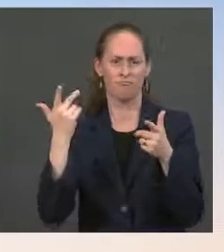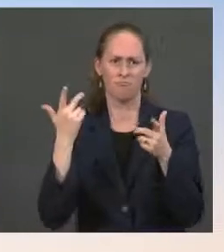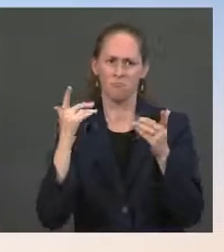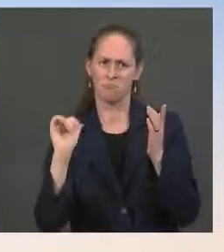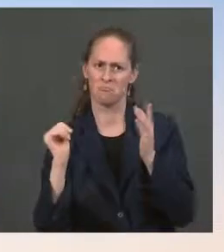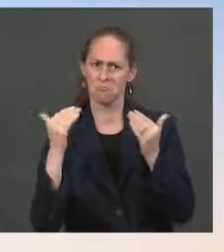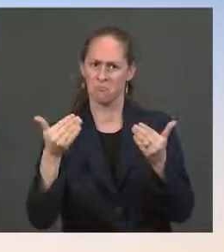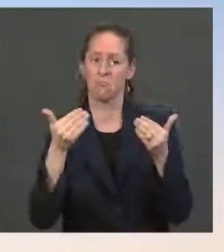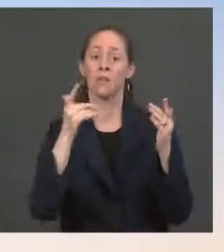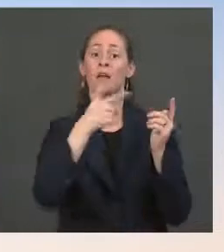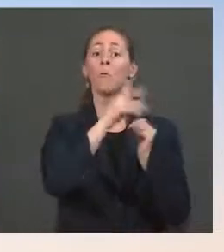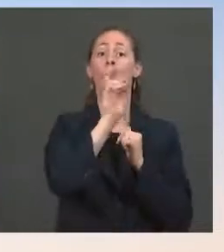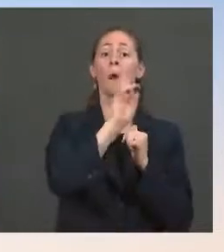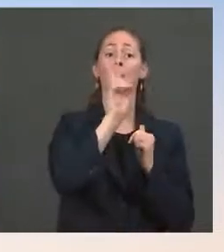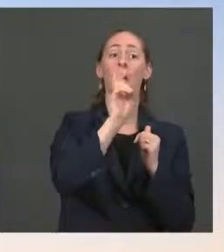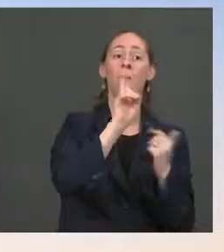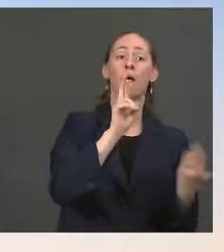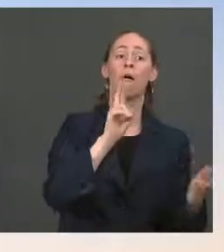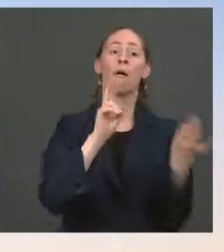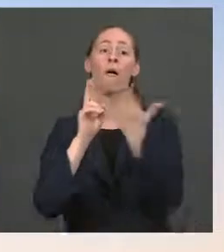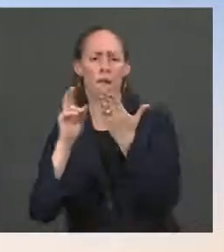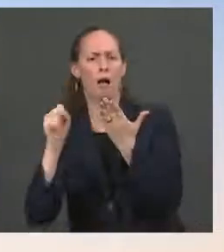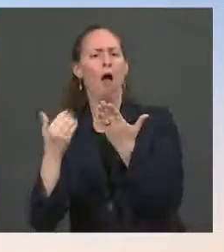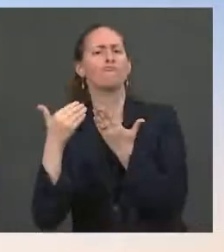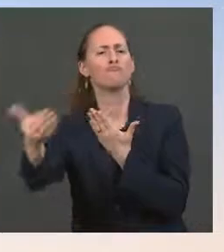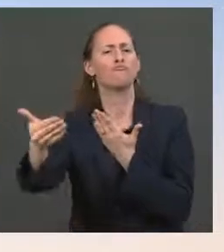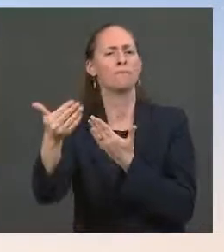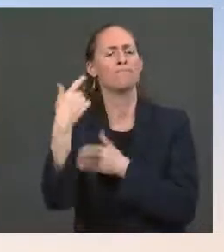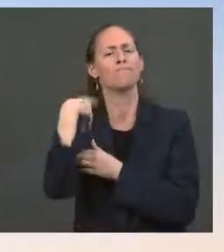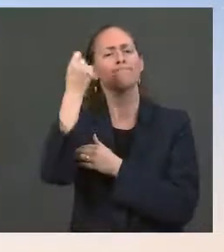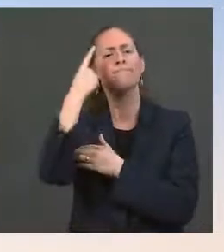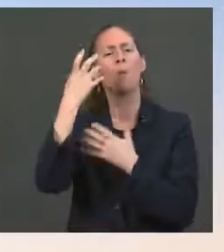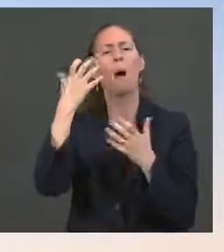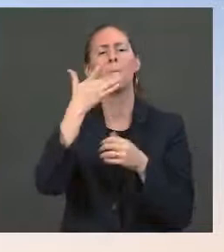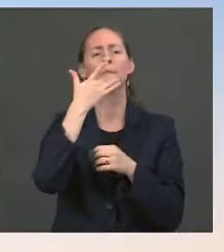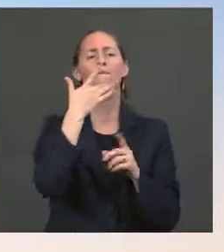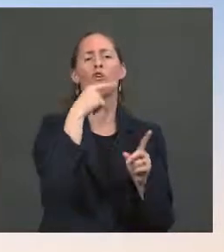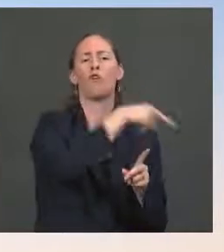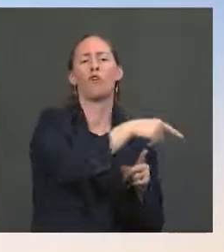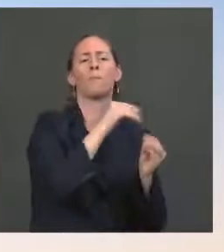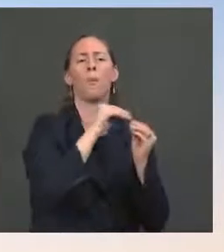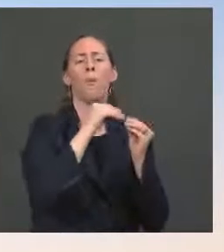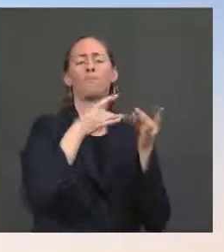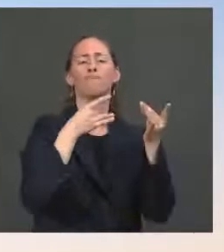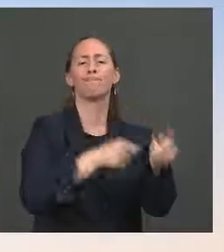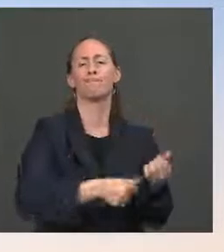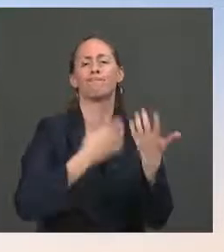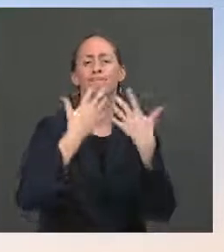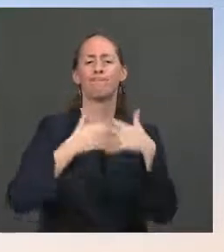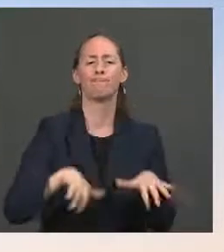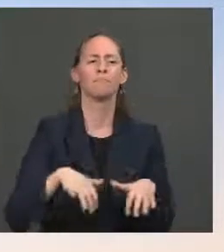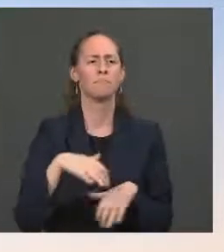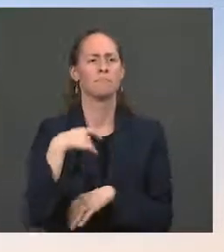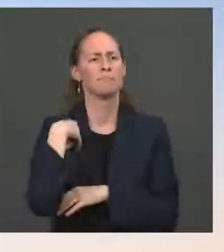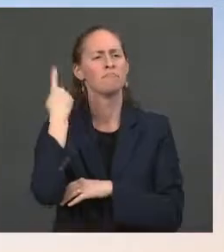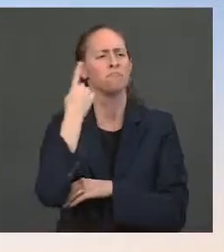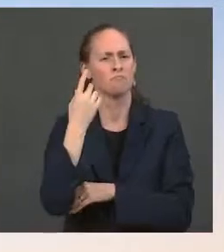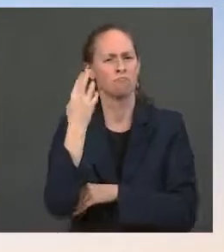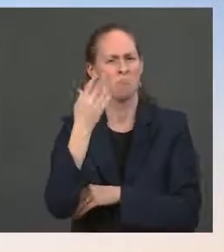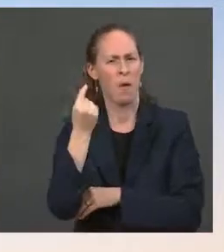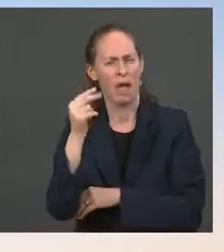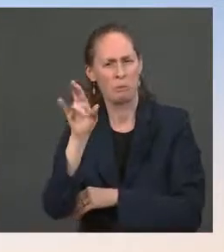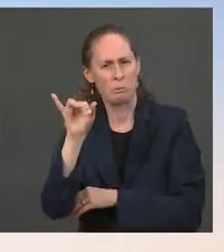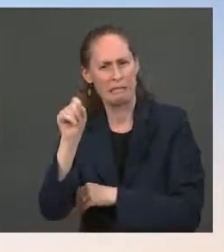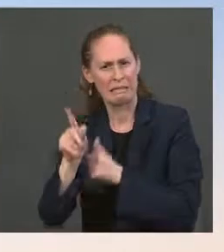take the point that it would be cleaner if there was just a vote on the bill, I'm wondering if you could identify what the risk is, and particularly in the context